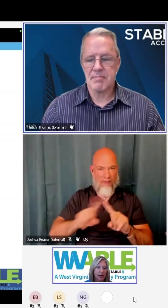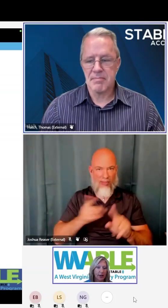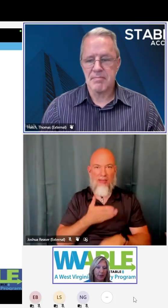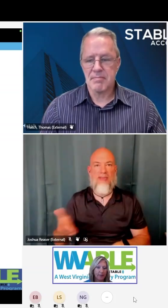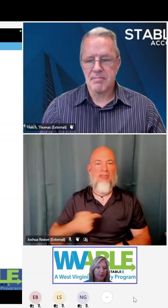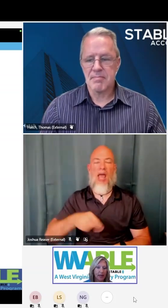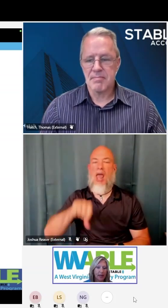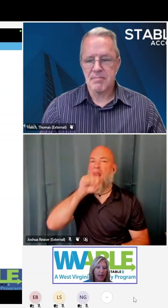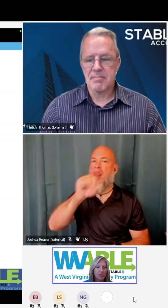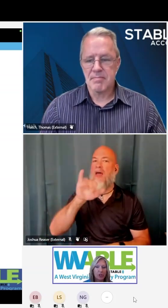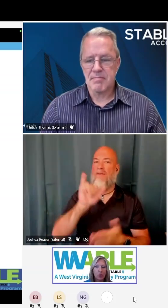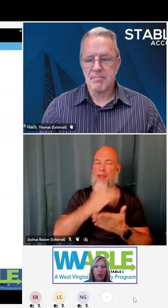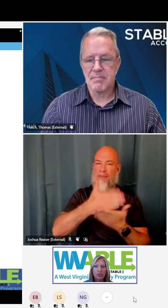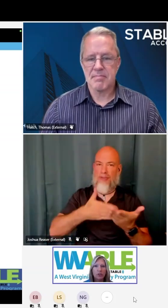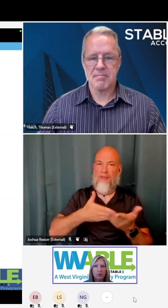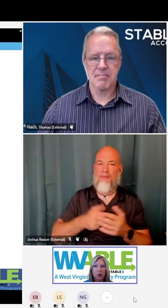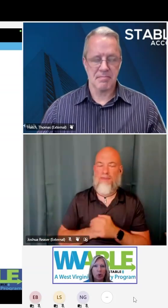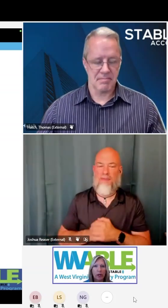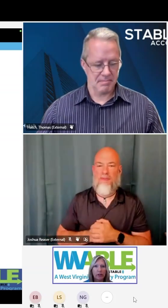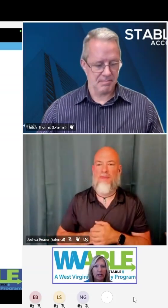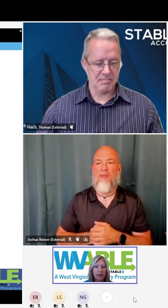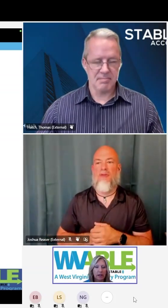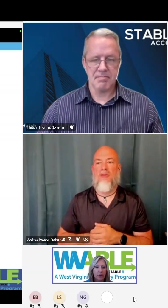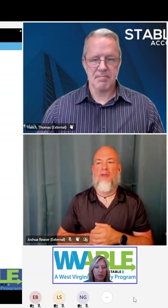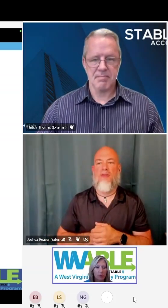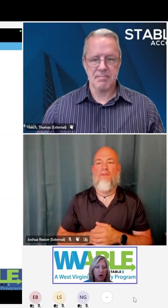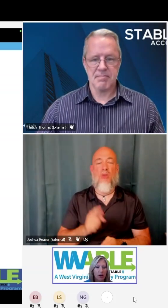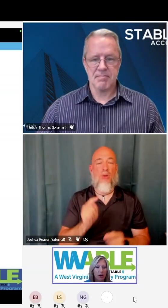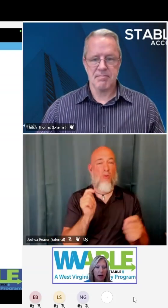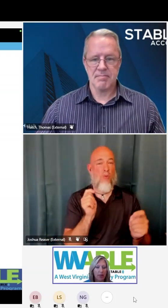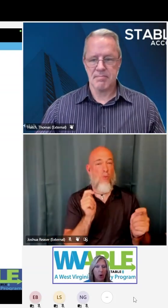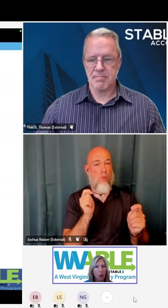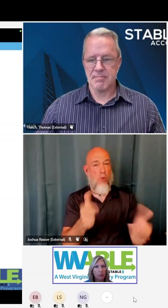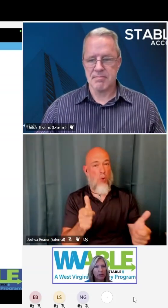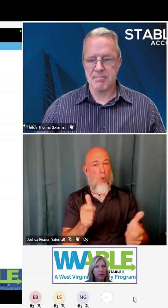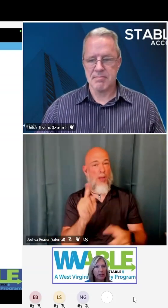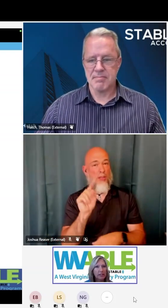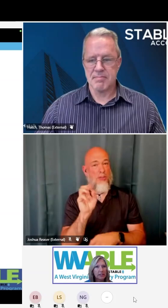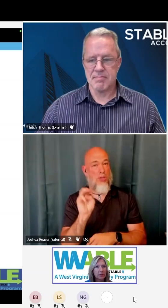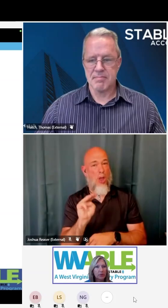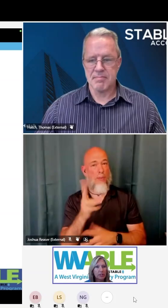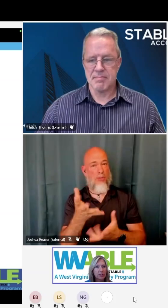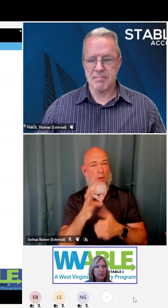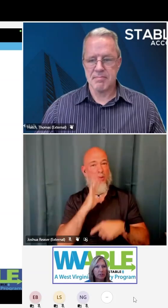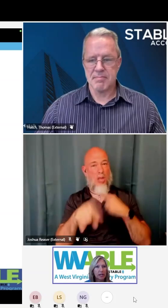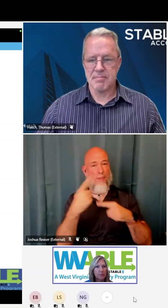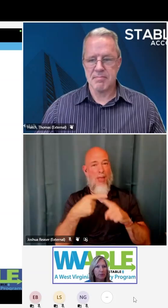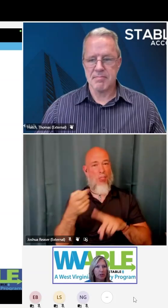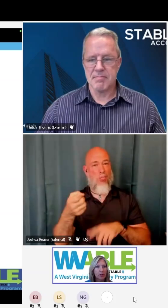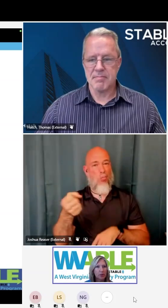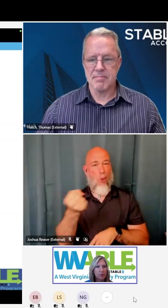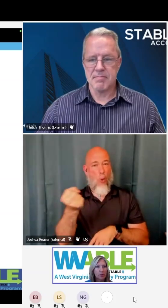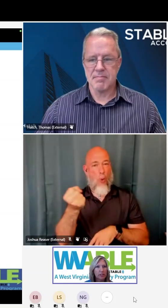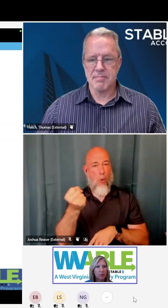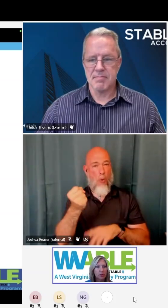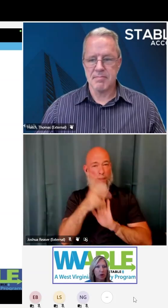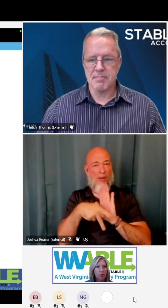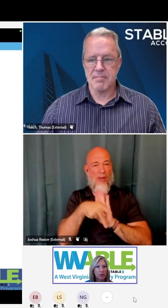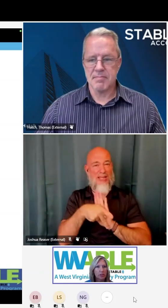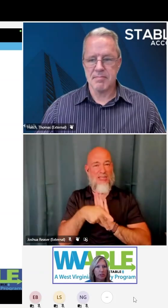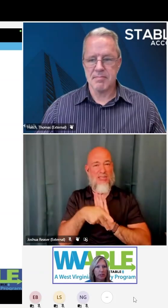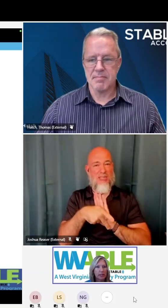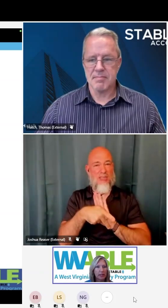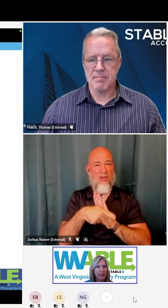feature. Do you want to real quickly, Tom, talk about the hold periods for the different types of contributions